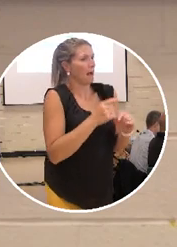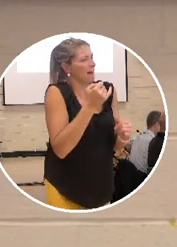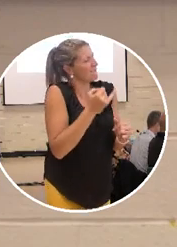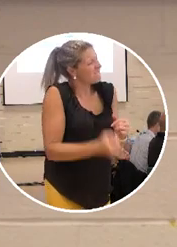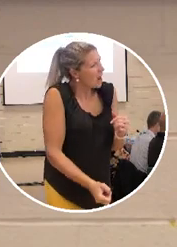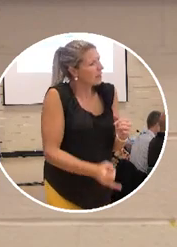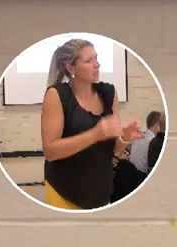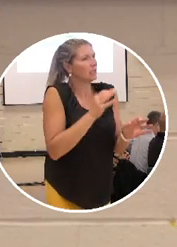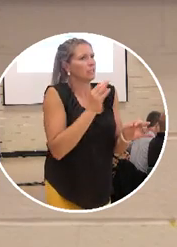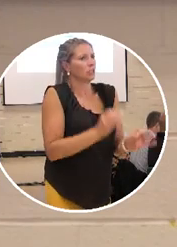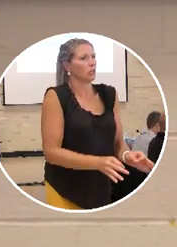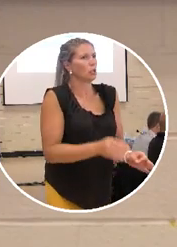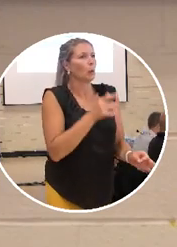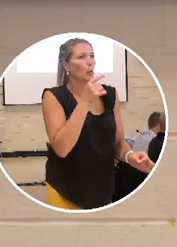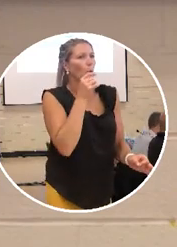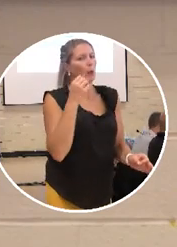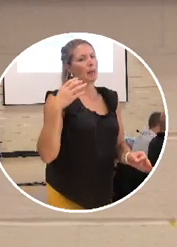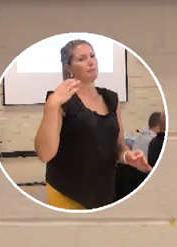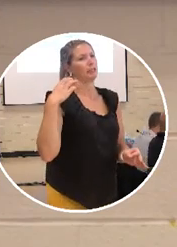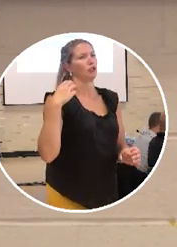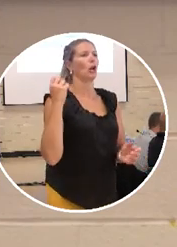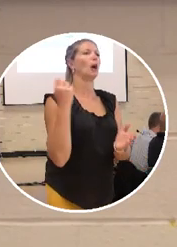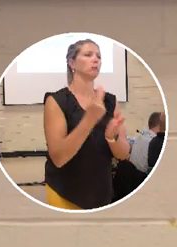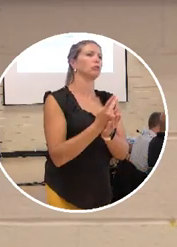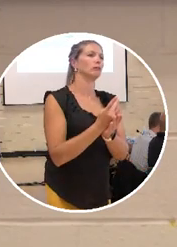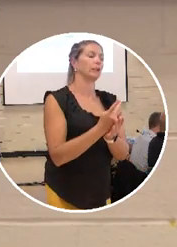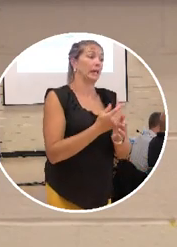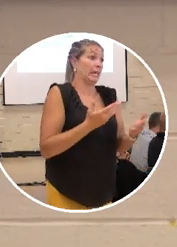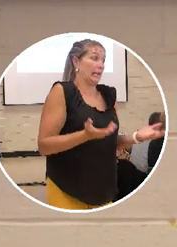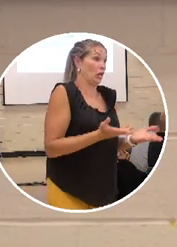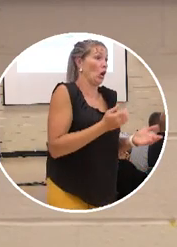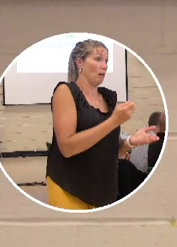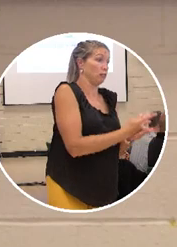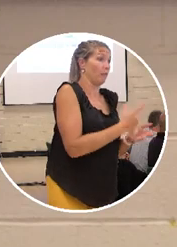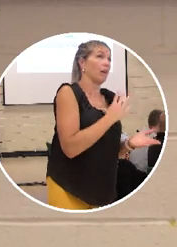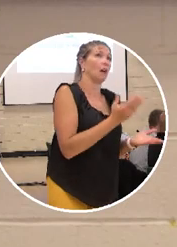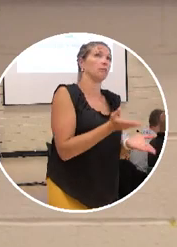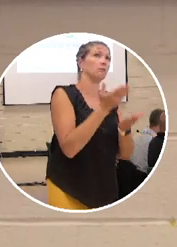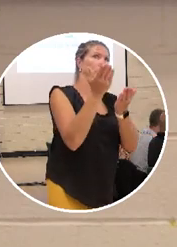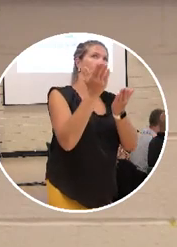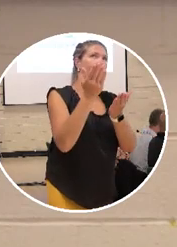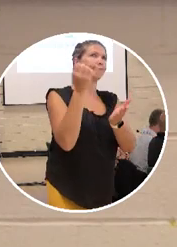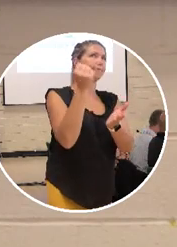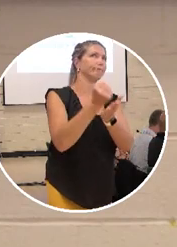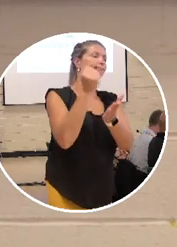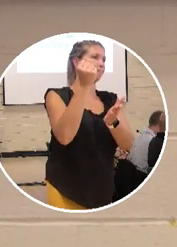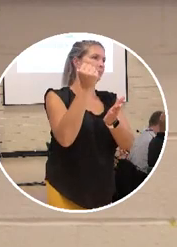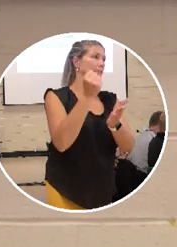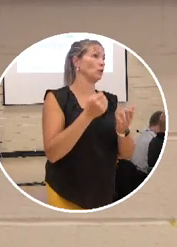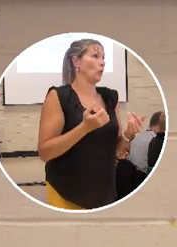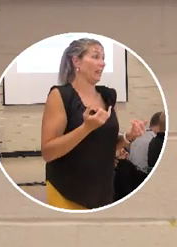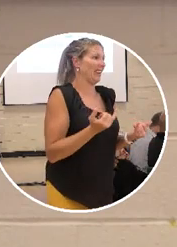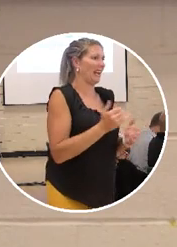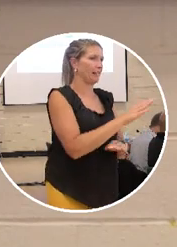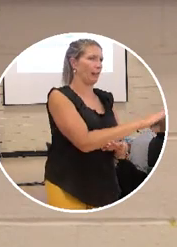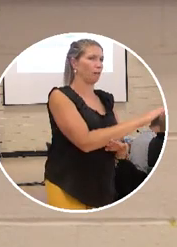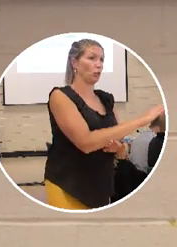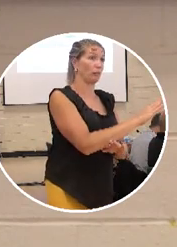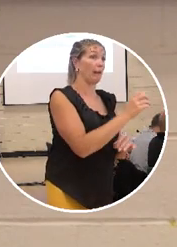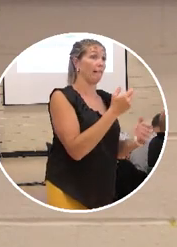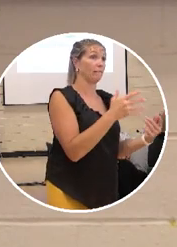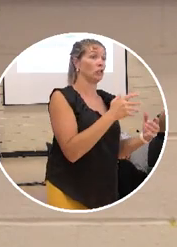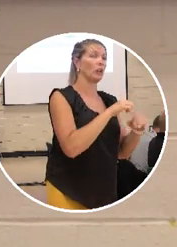the minister before our final acceptance of the changes that we're recommending. So as soon as we've done this afternoon, we will fire